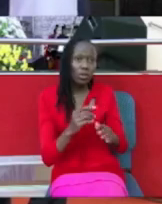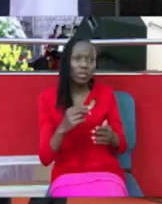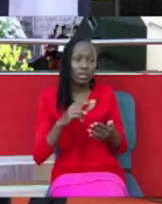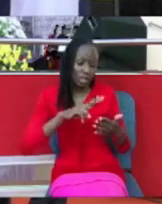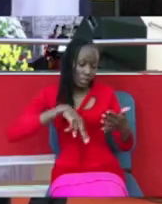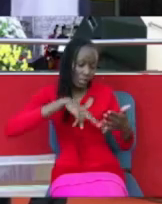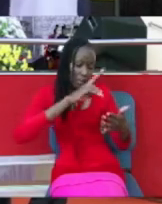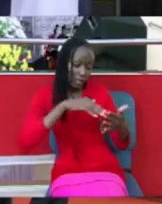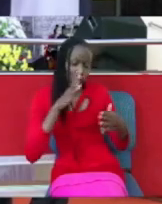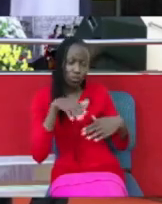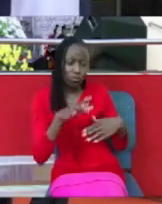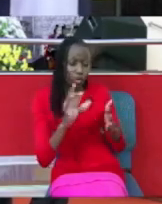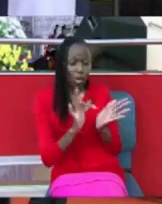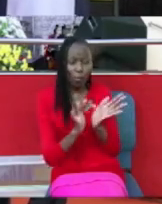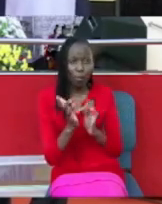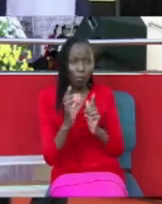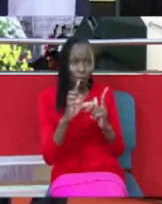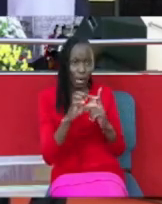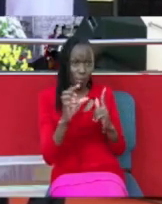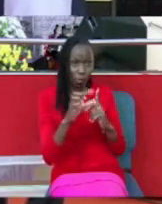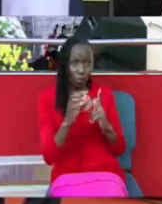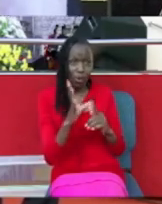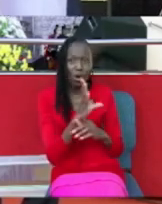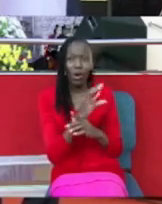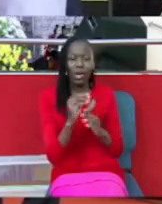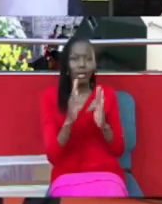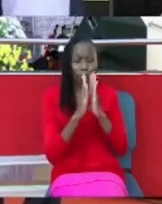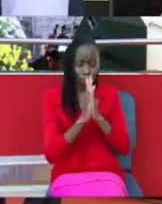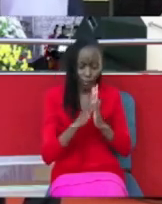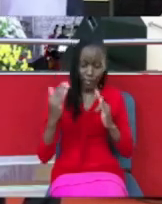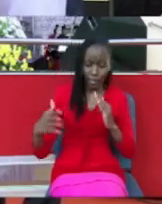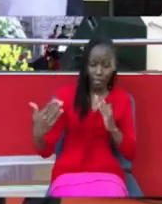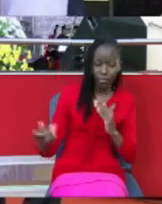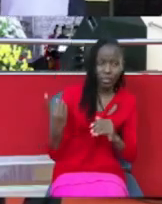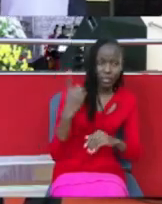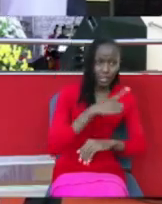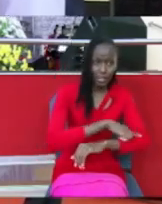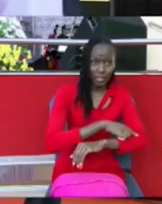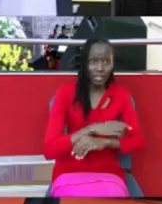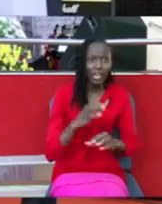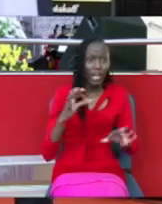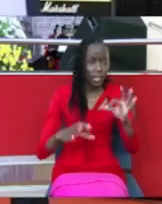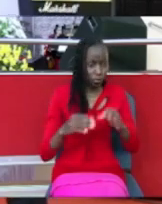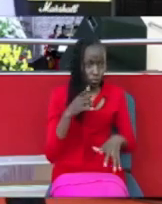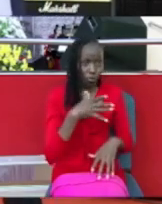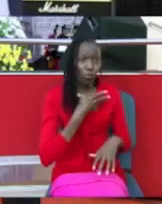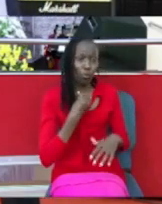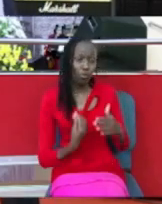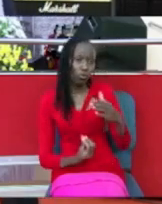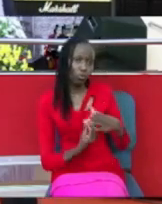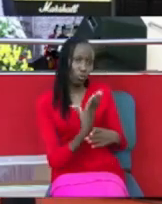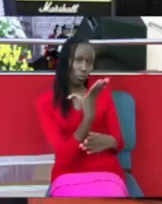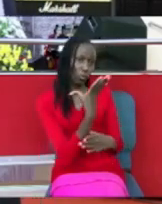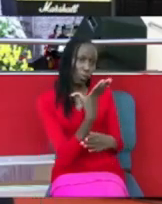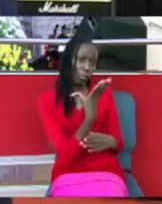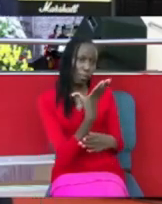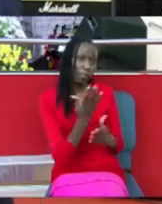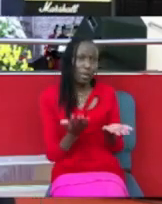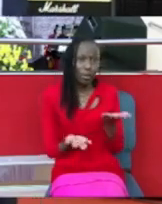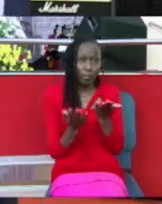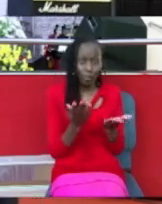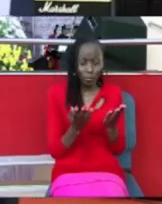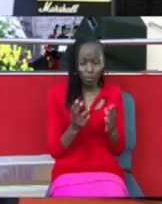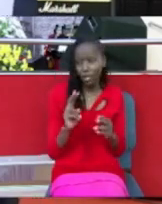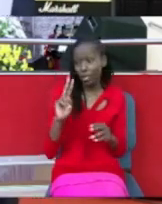wanasema soma Bible na Biblia na uombe kila siku. If you want to grow. Kama ungetamani kukua. Maybe they are not